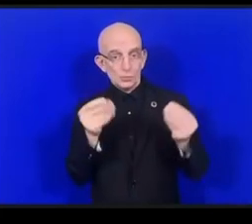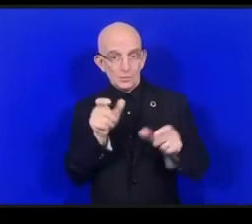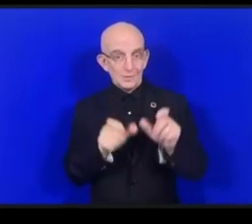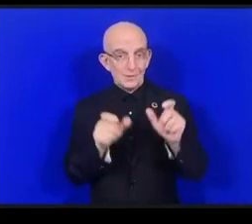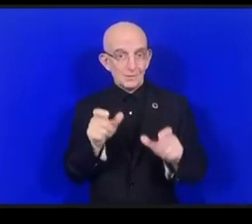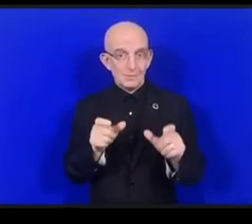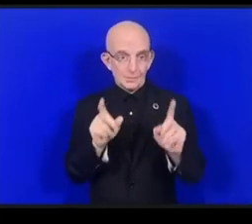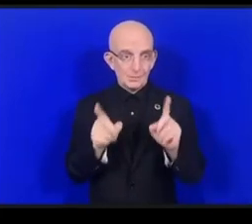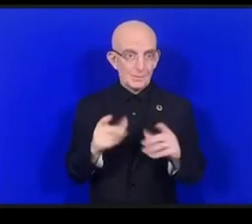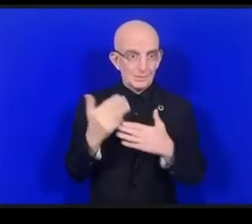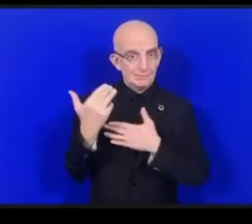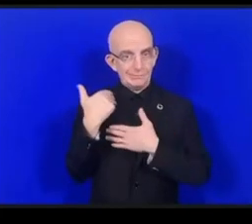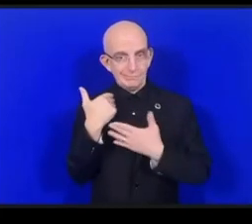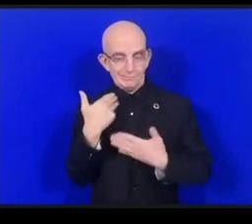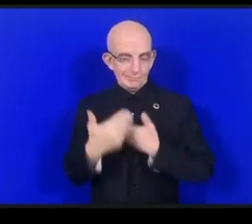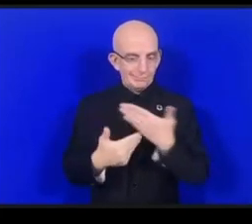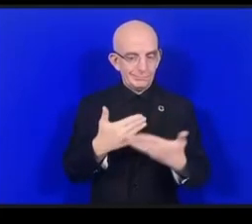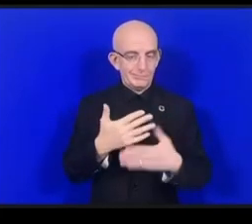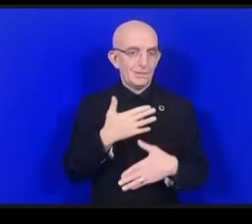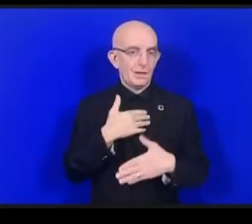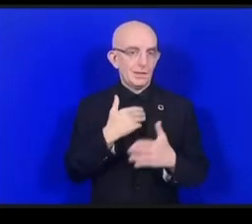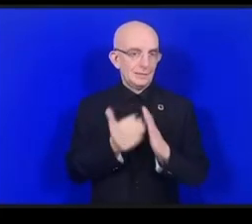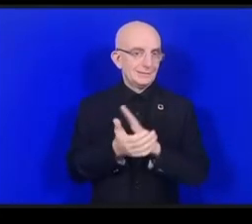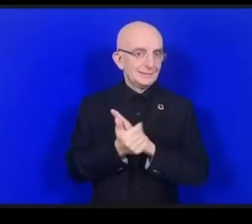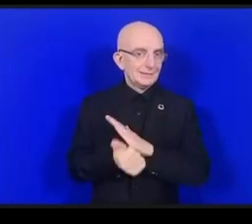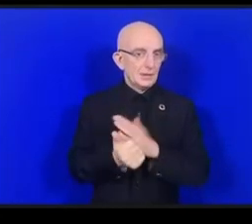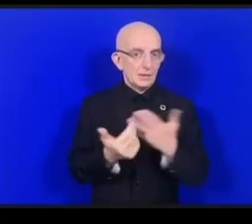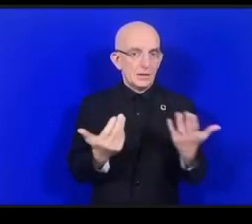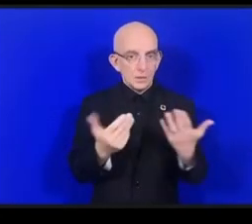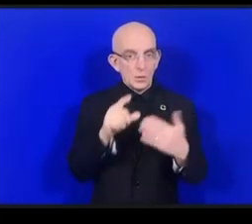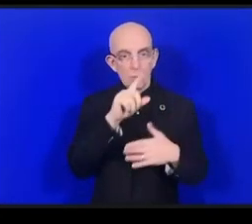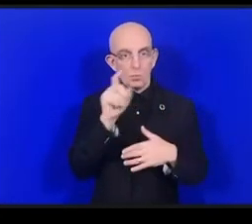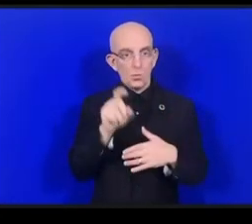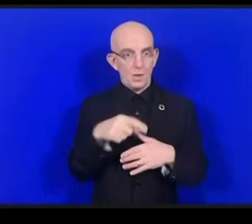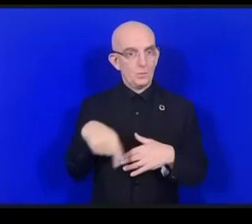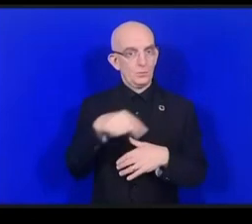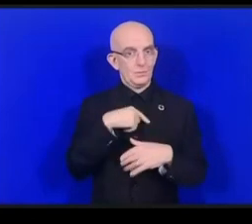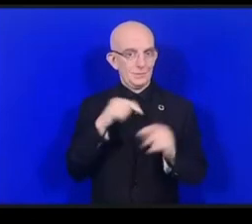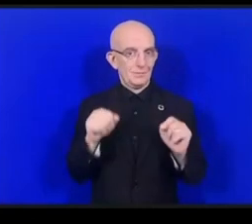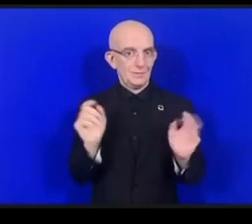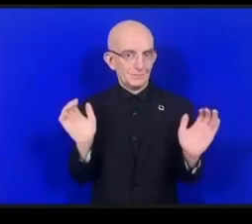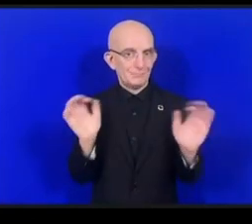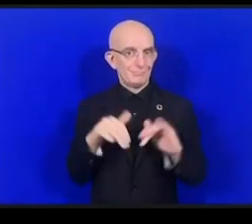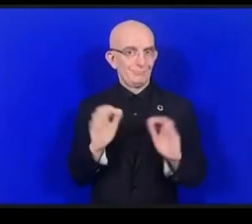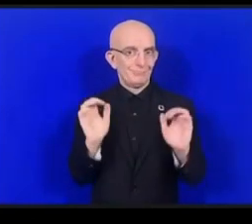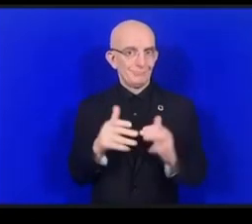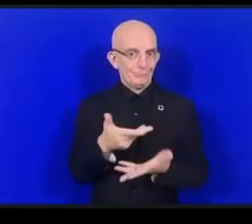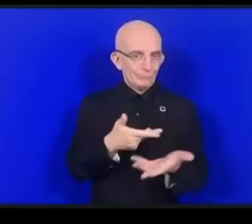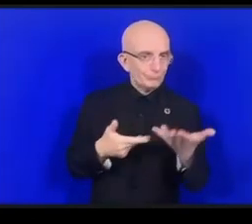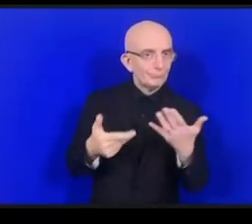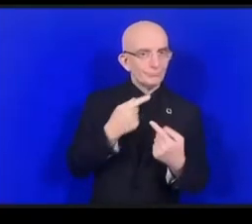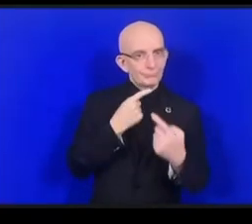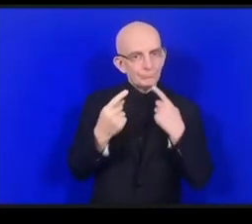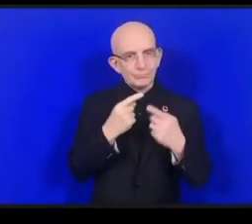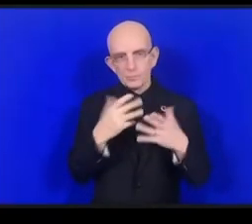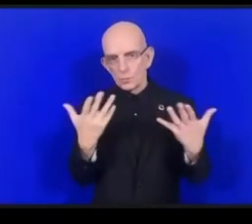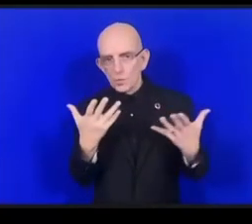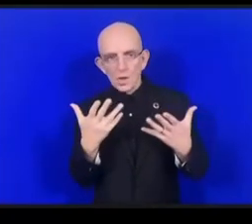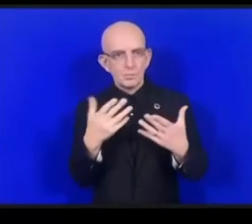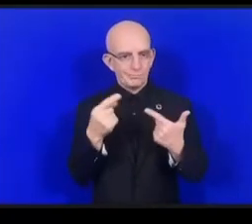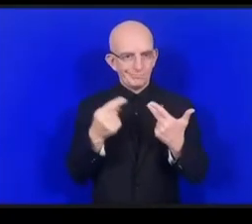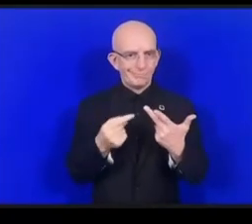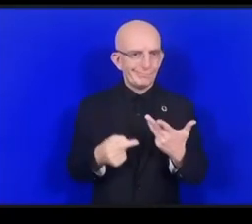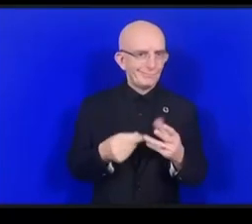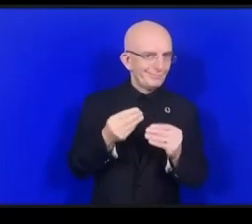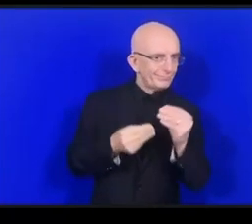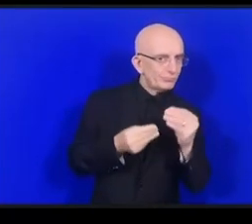here like that for talking about the issue and but through our better understanding first,